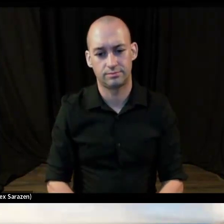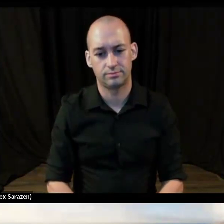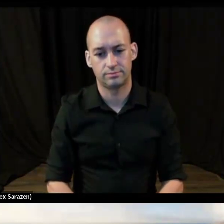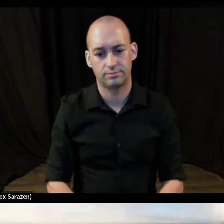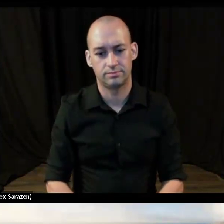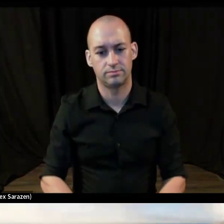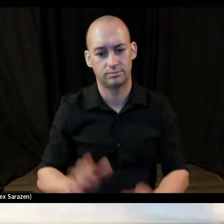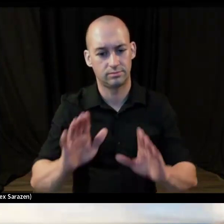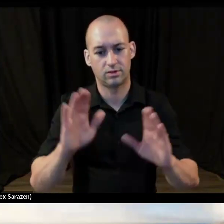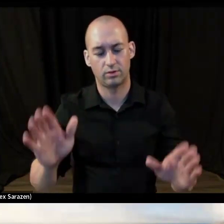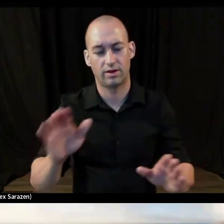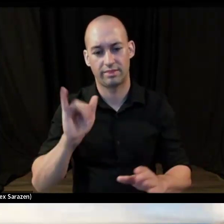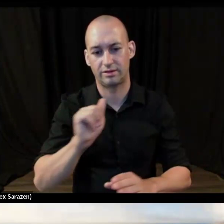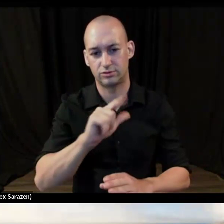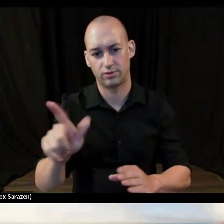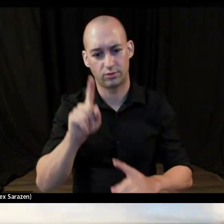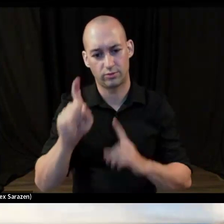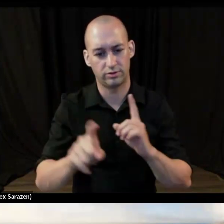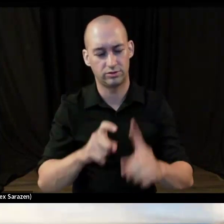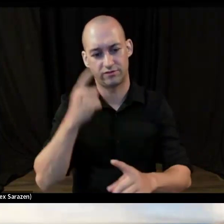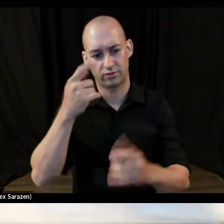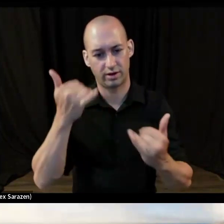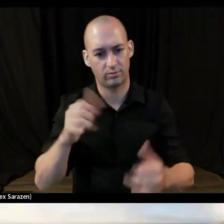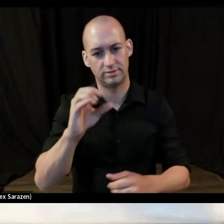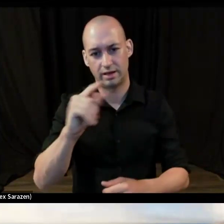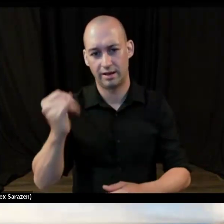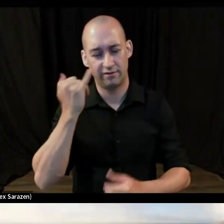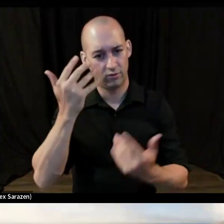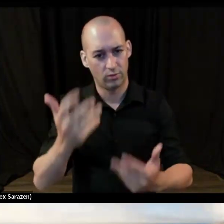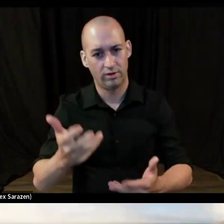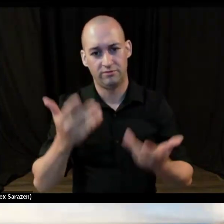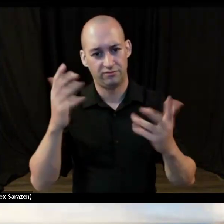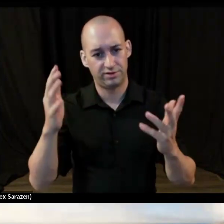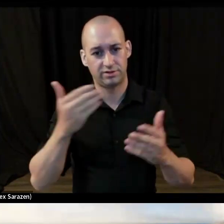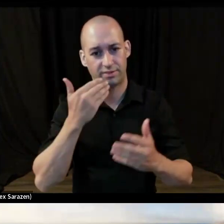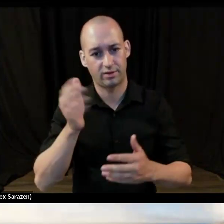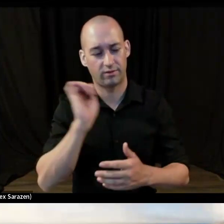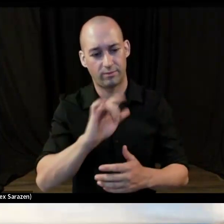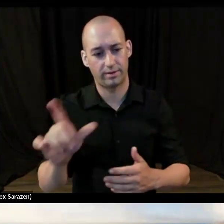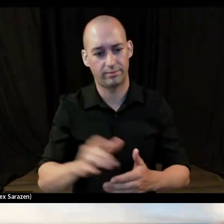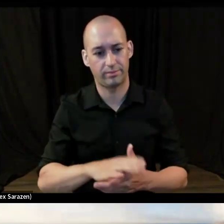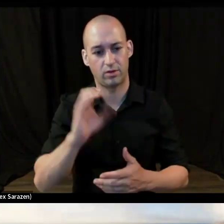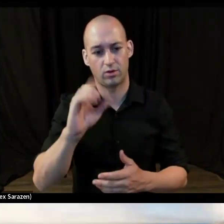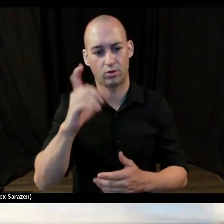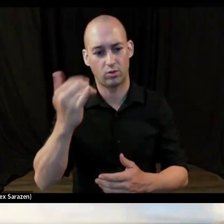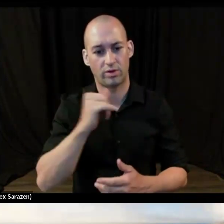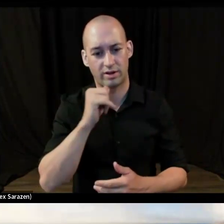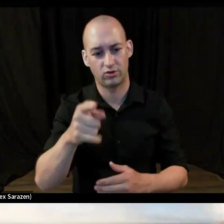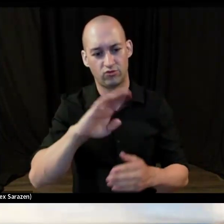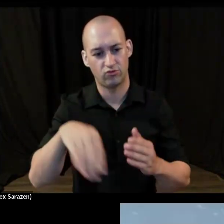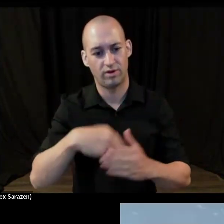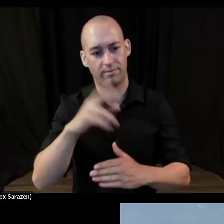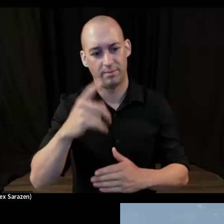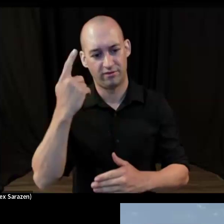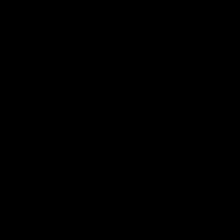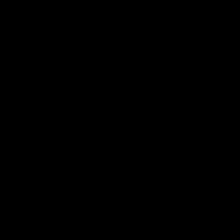Great. Those are our questions for now, Scott. So if you want to wrap this up, and thank you all. Cool. Why don't you wrap it up for us? Just, you know,